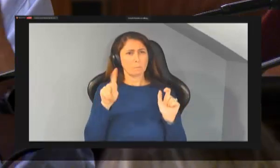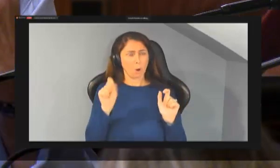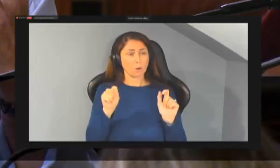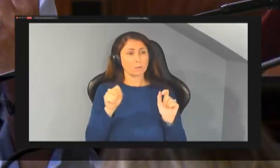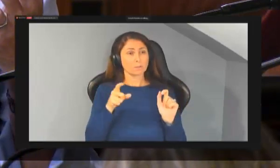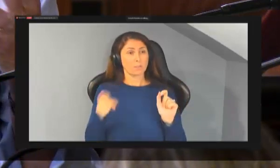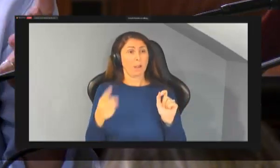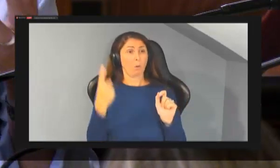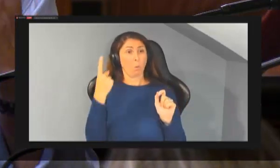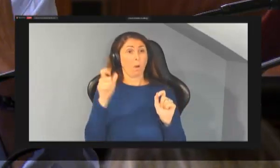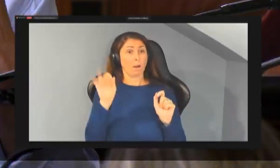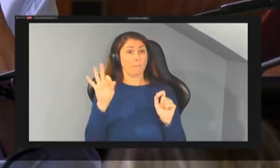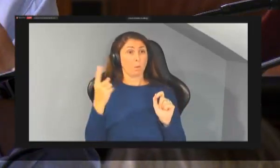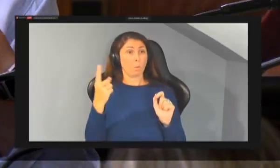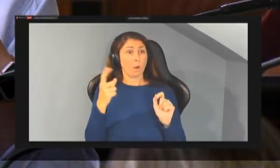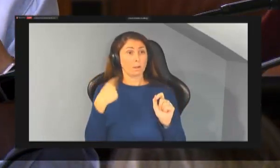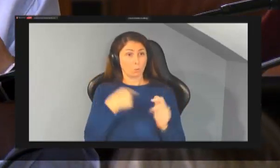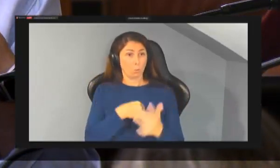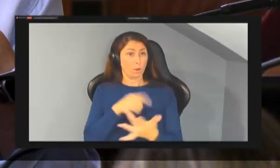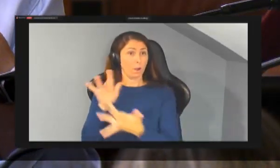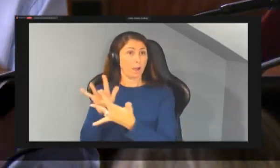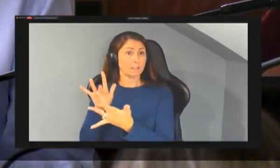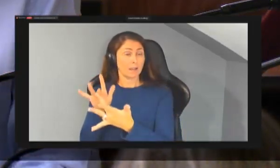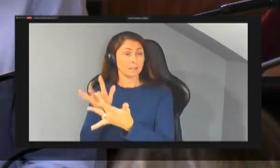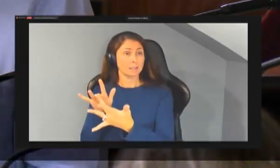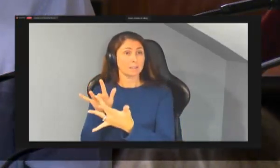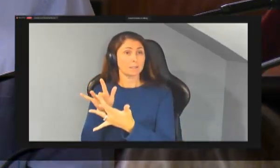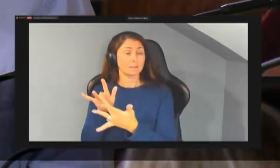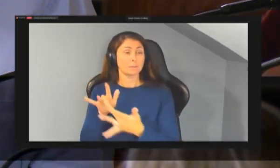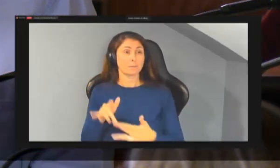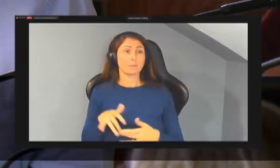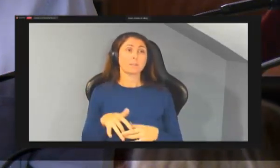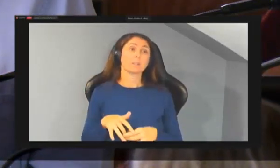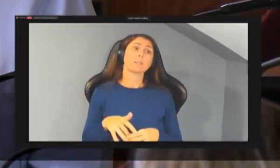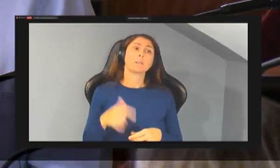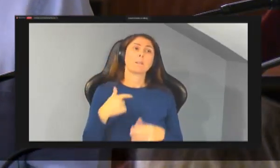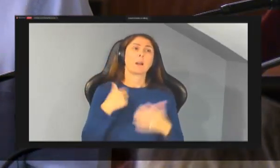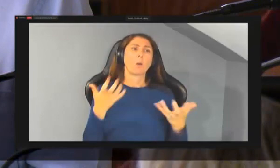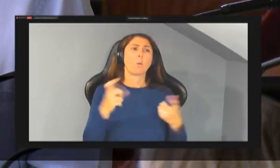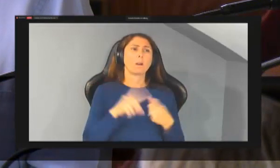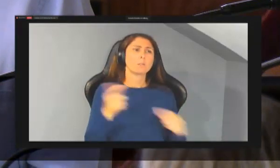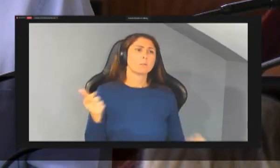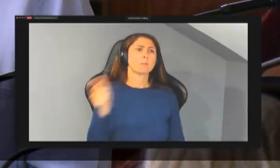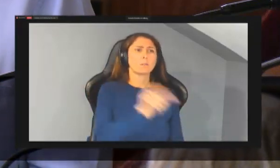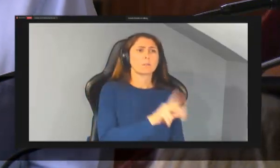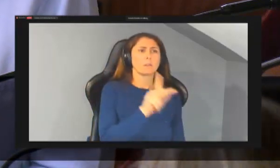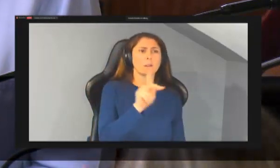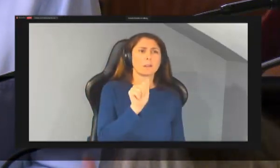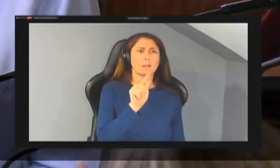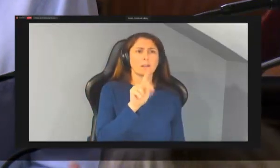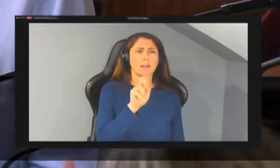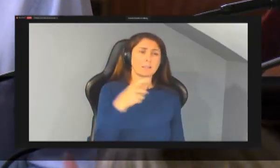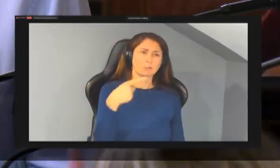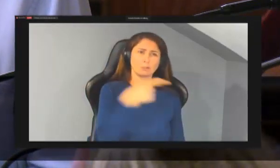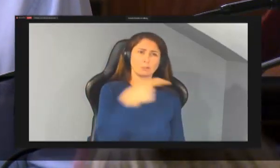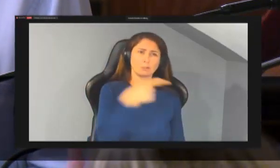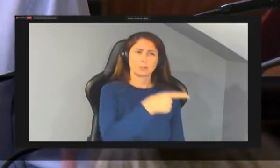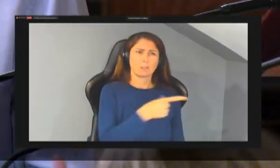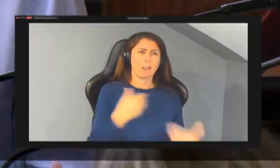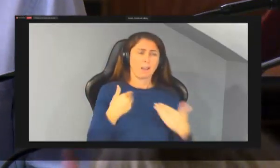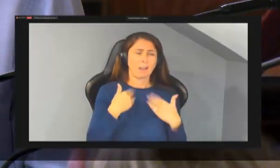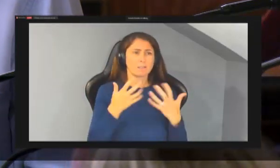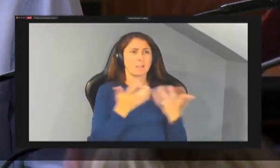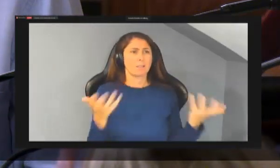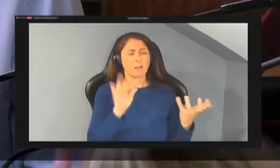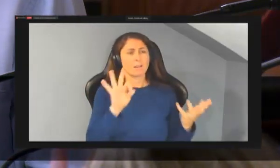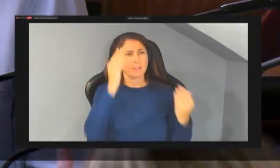the ones that we contacted. I'd like to turn it over to Kate because she has a lot of the information. She's